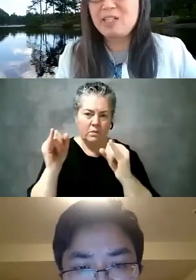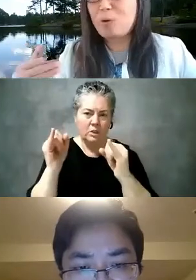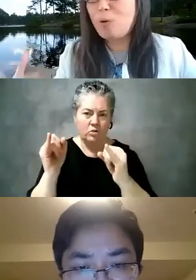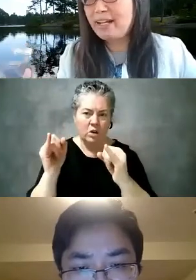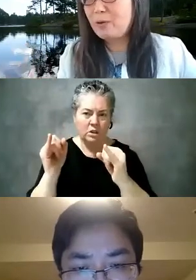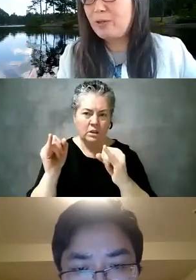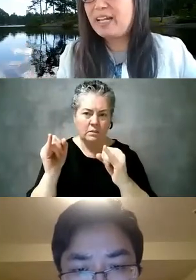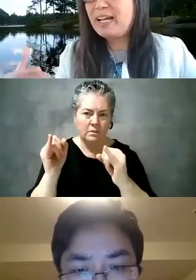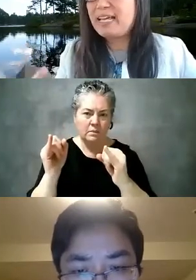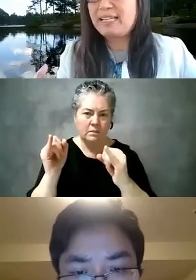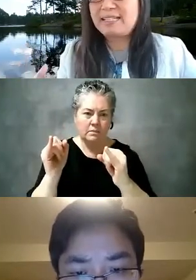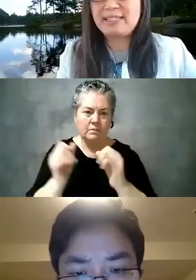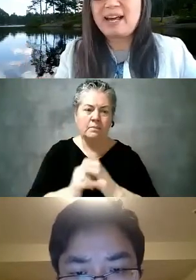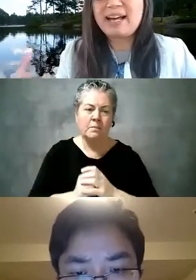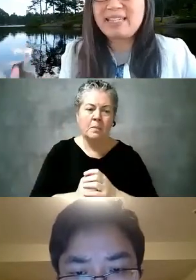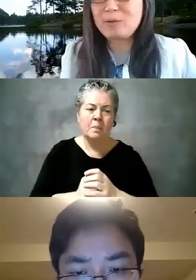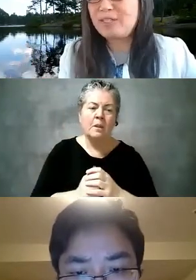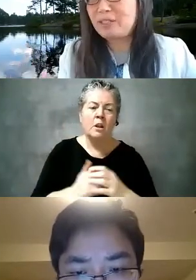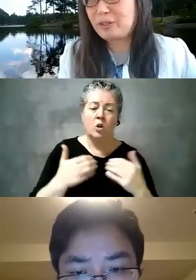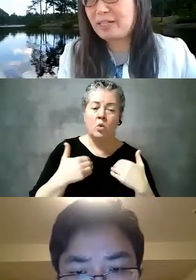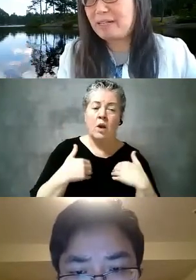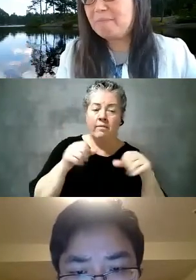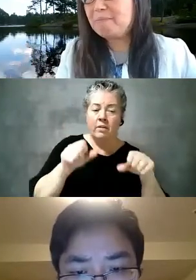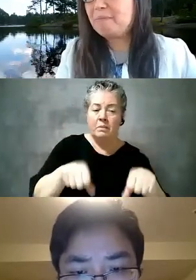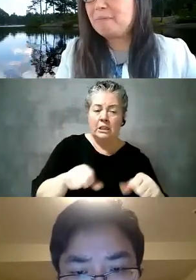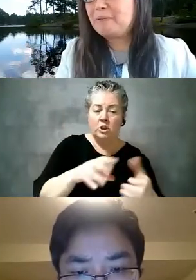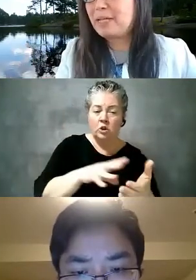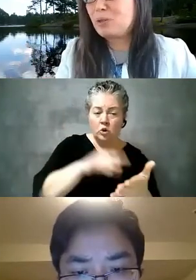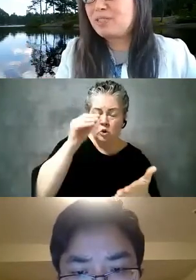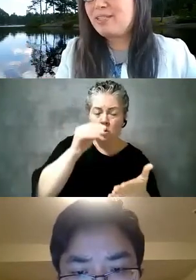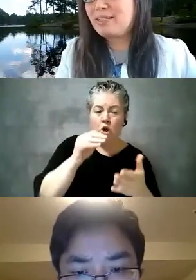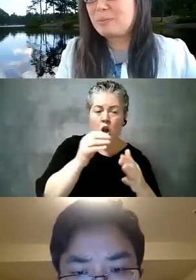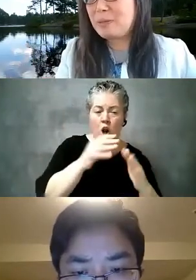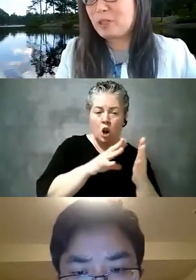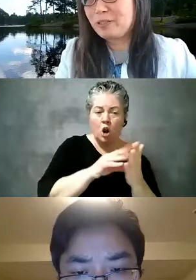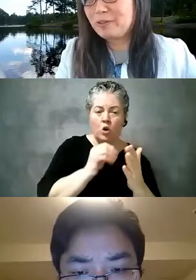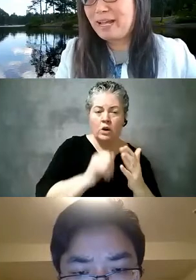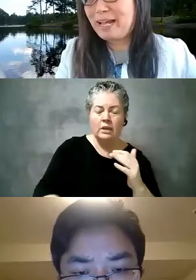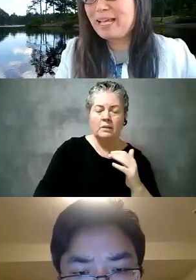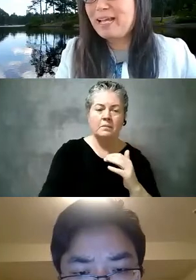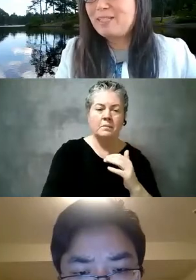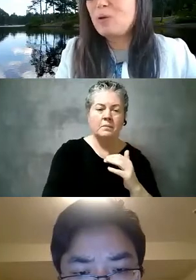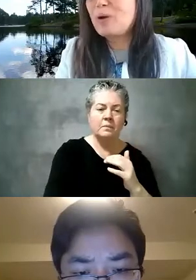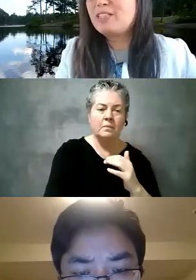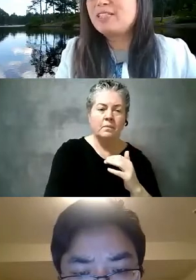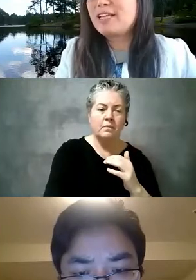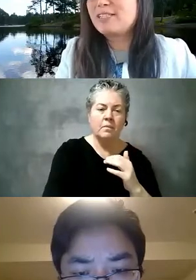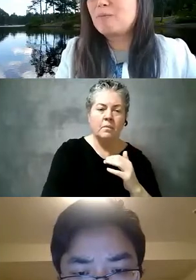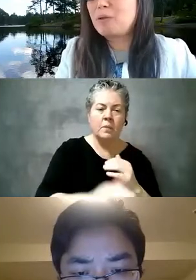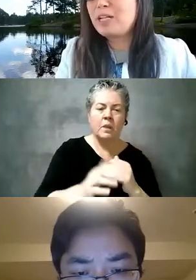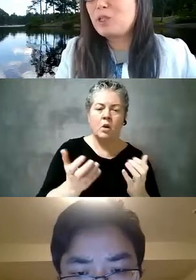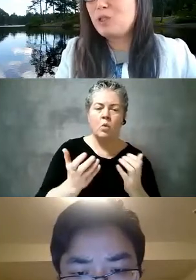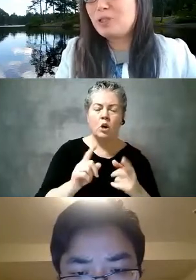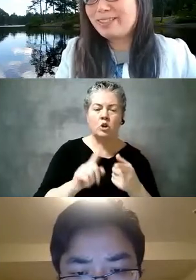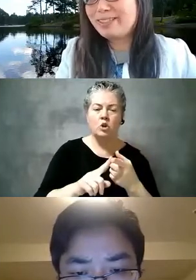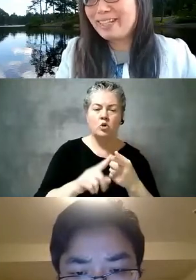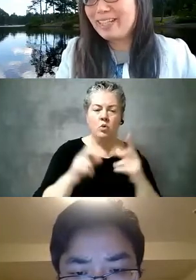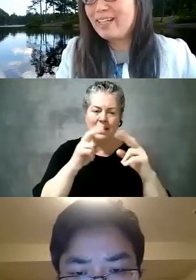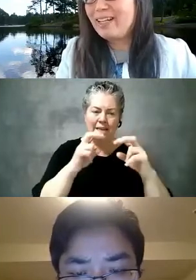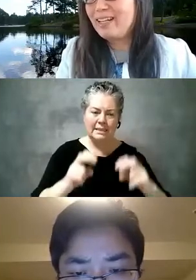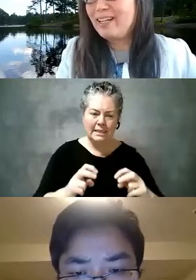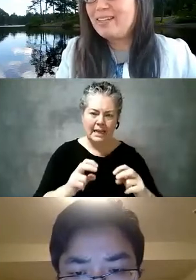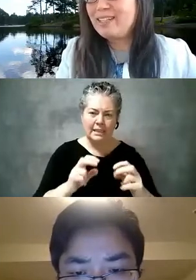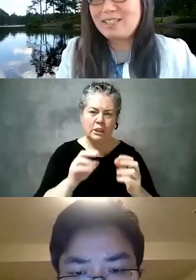scientific inquiry that is aligned with the curriculum, as you would see in this picture, right? So we want to assess potential student